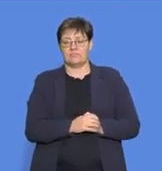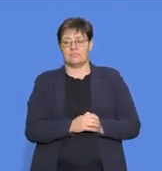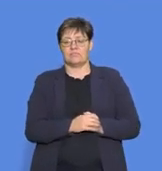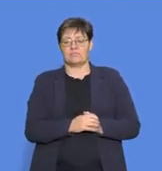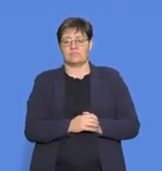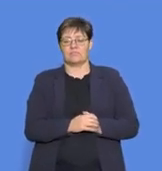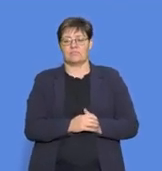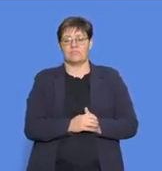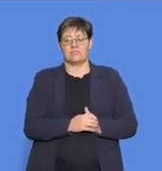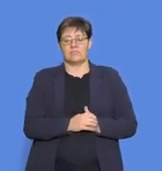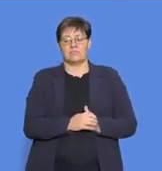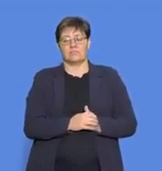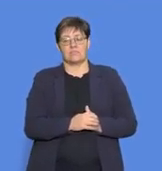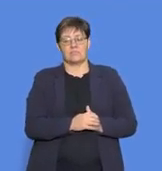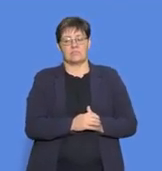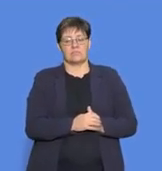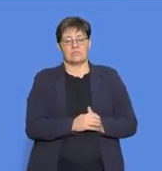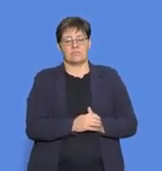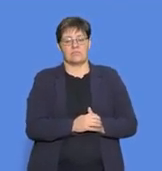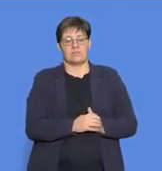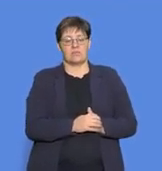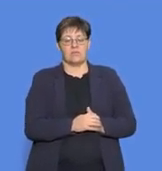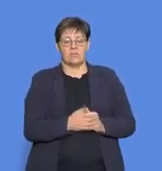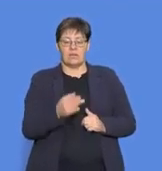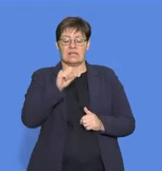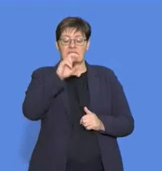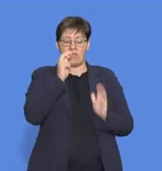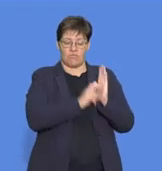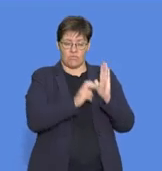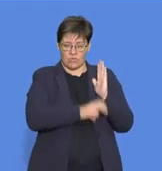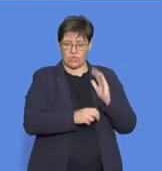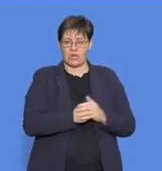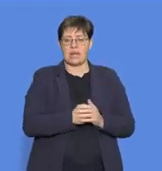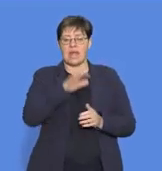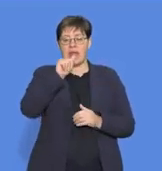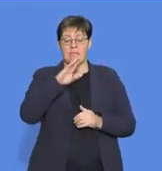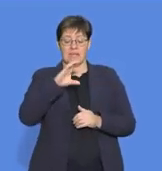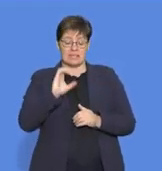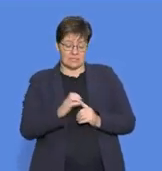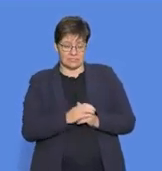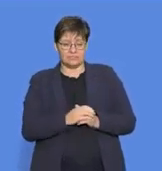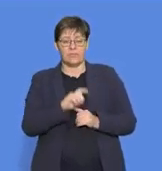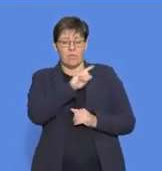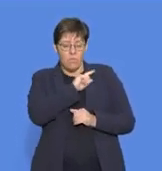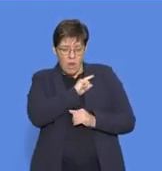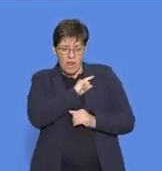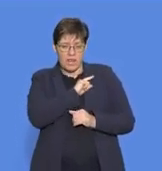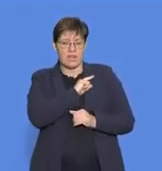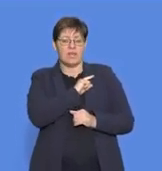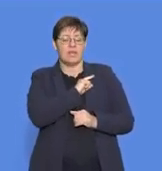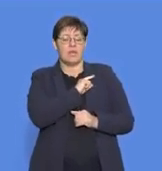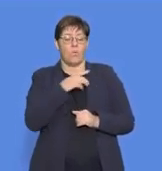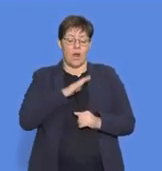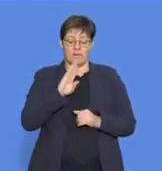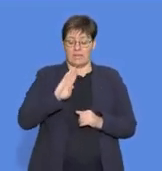Okay, so now we're going to use the sine rule in triangle ABC because it's exactly what we were trying to do. Okay, so now remember we want